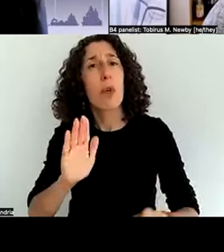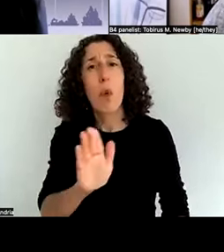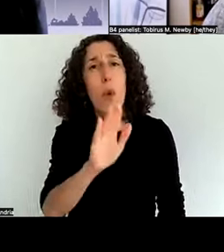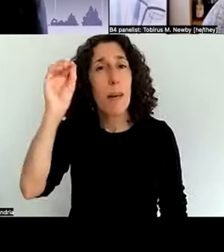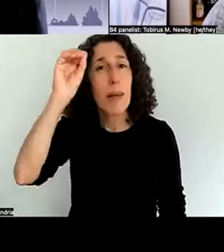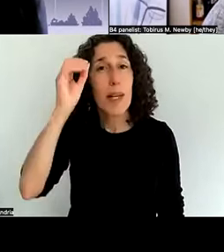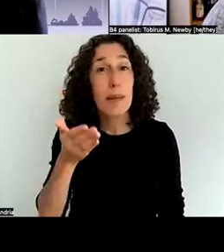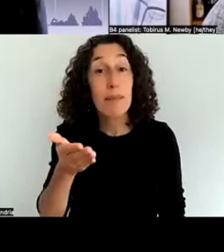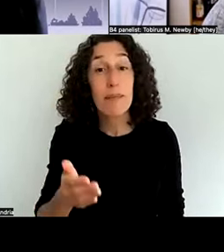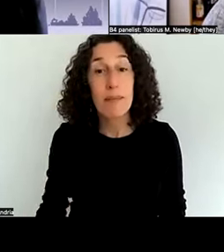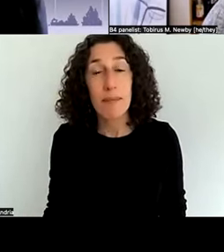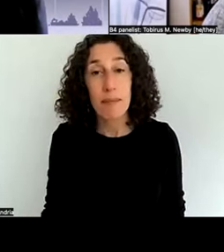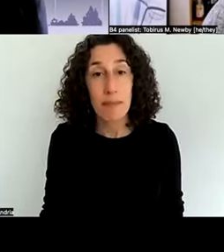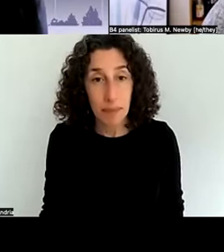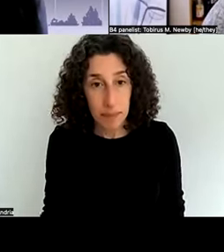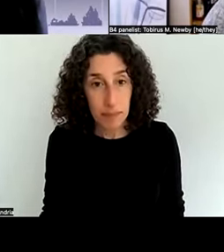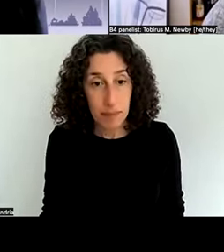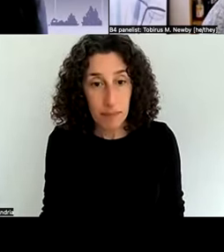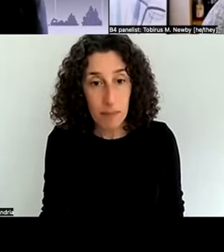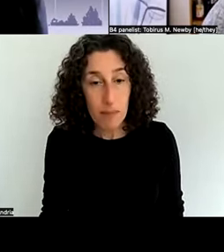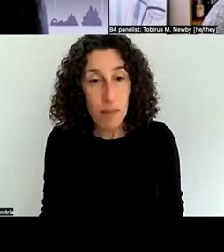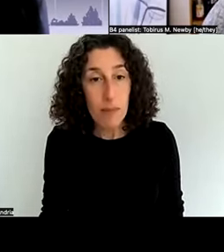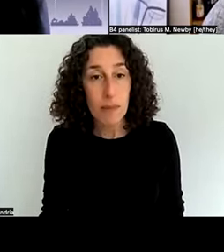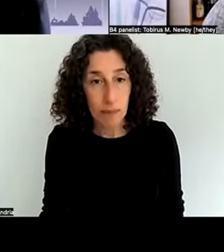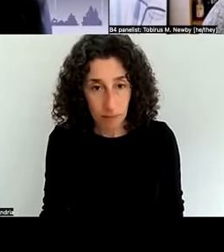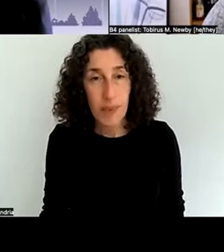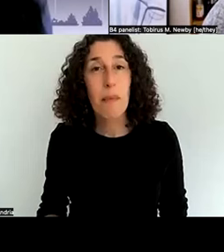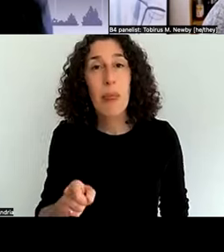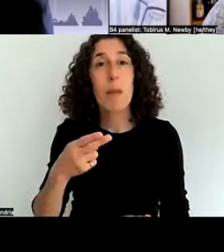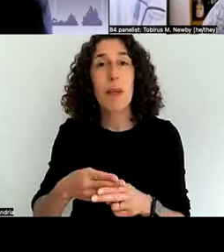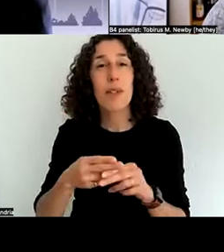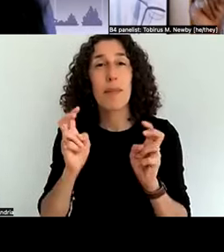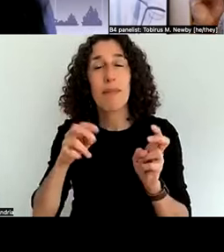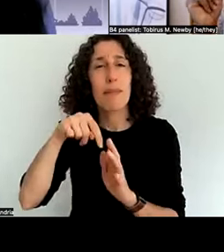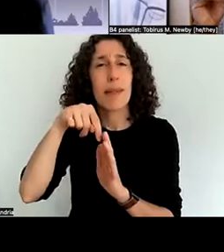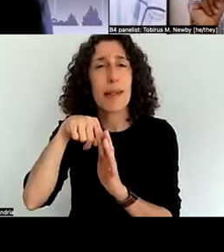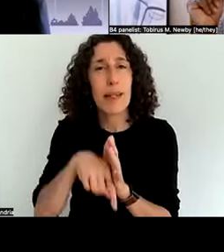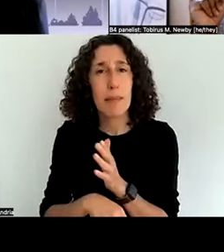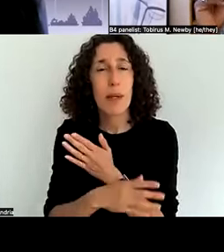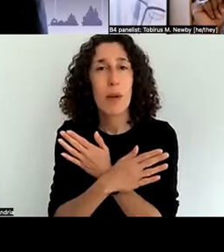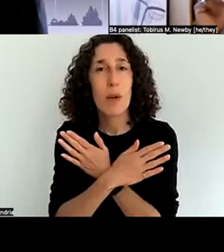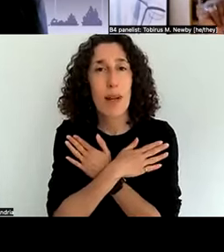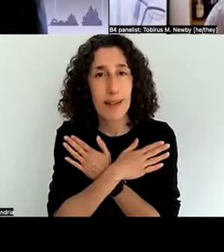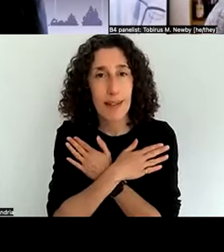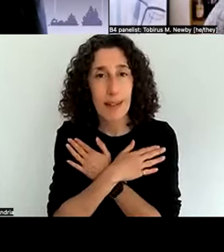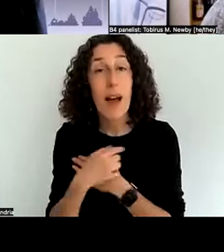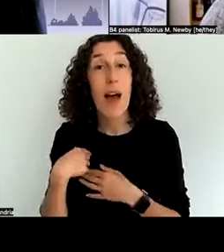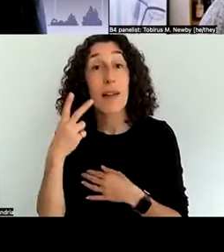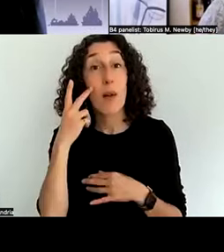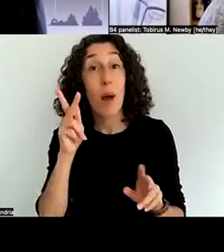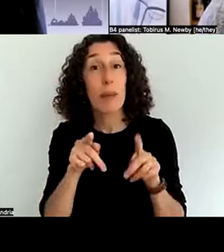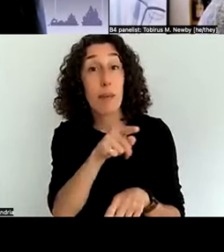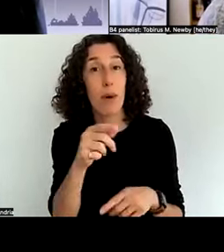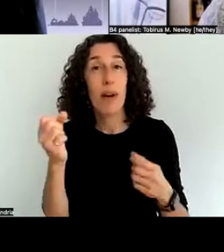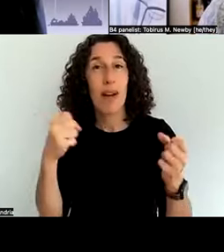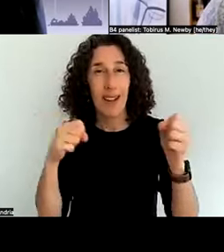Yeah, the deep rest, right, and the ability to actually go there, that really resonates. I think I saw a lot of head nods, right, in terms of that being